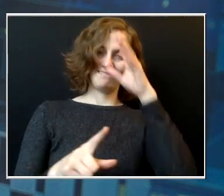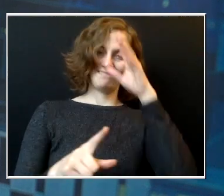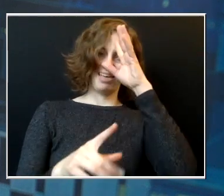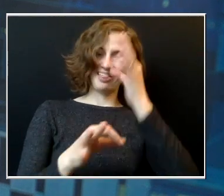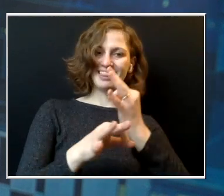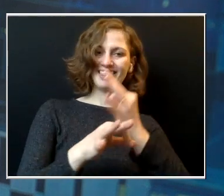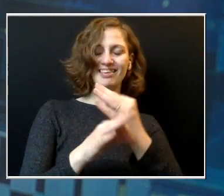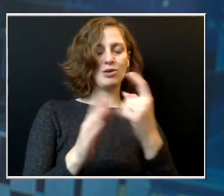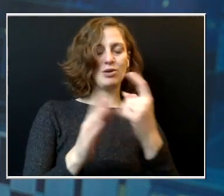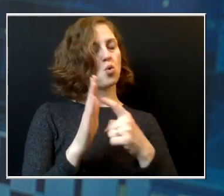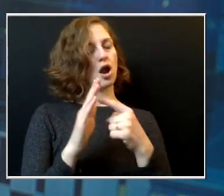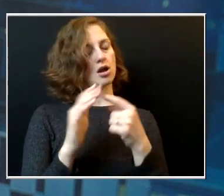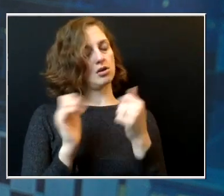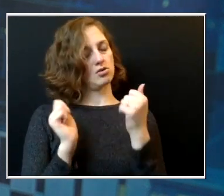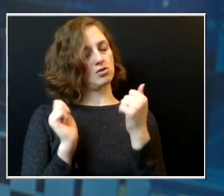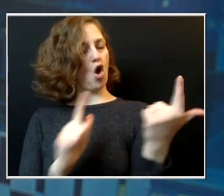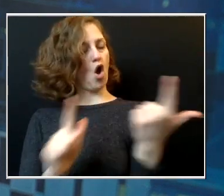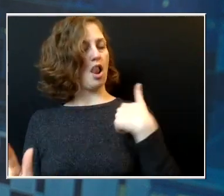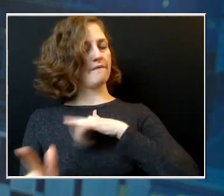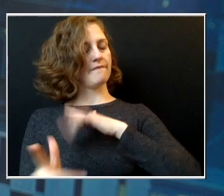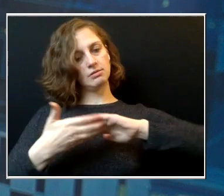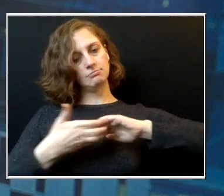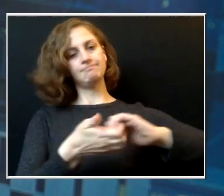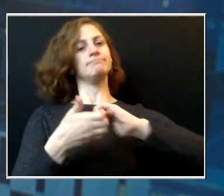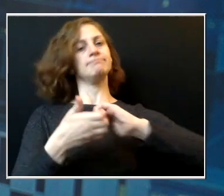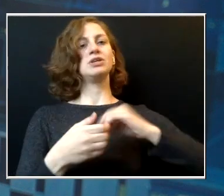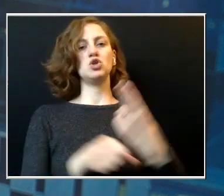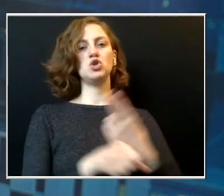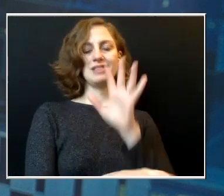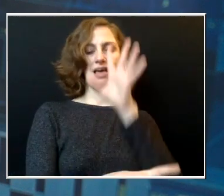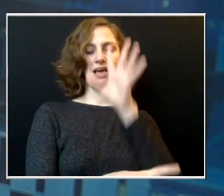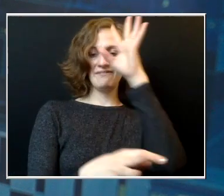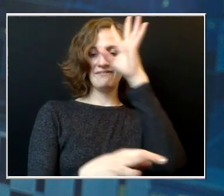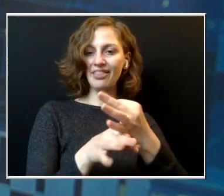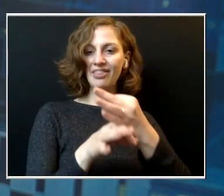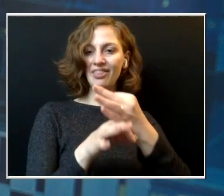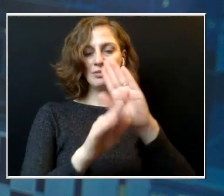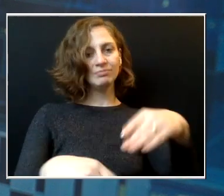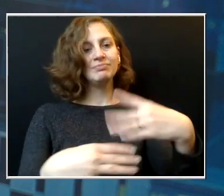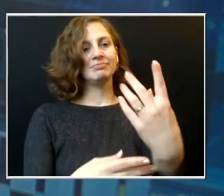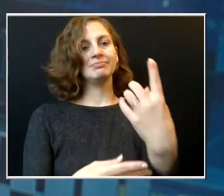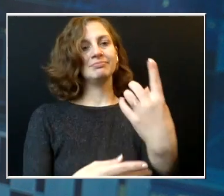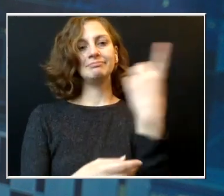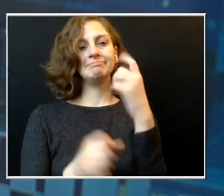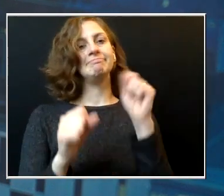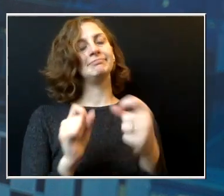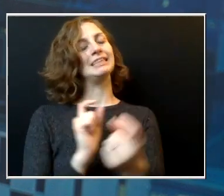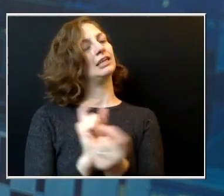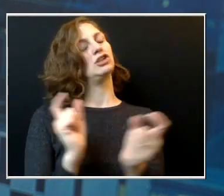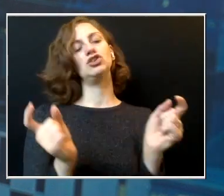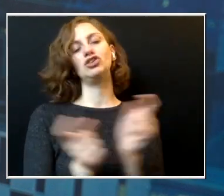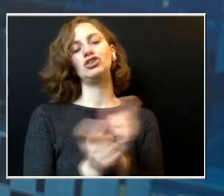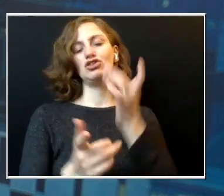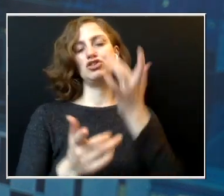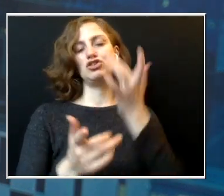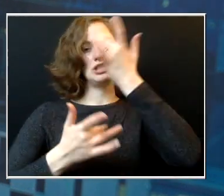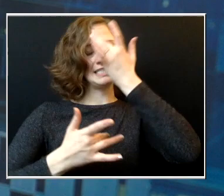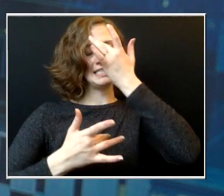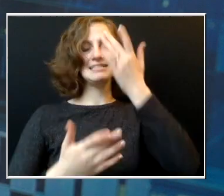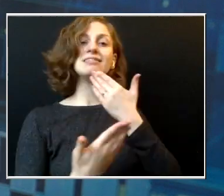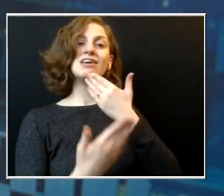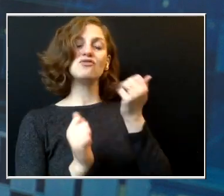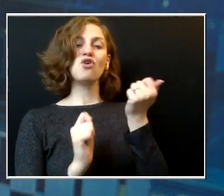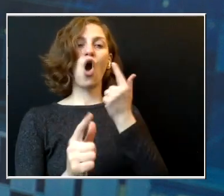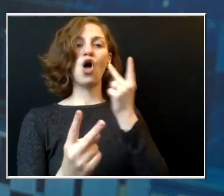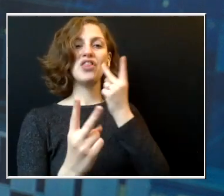take that faith and deliver things that can really change the course of a disease. Thanks again to all of our guests and to our audience. Remember, faith,